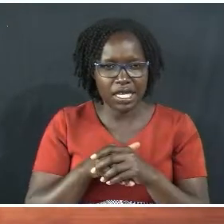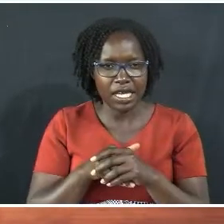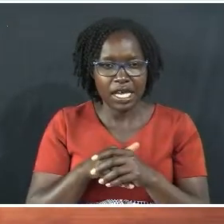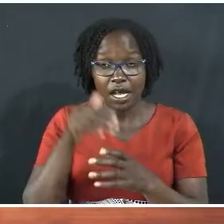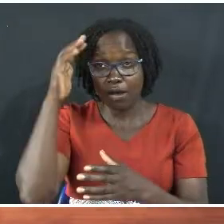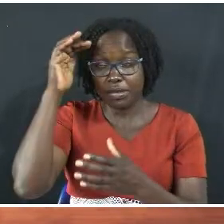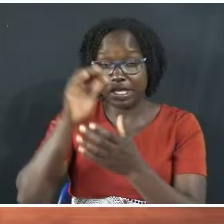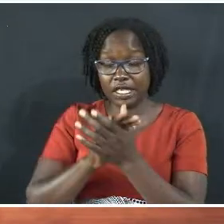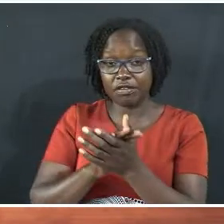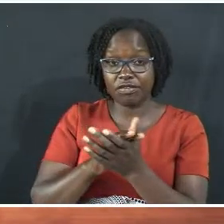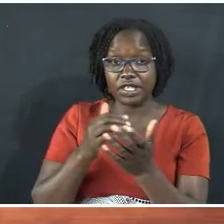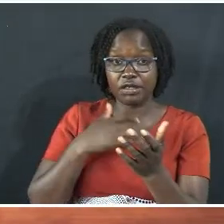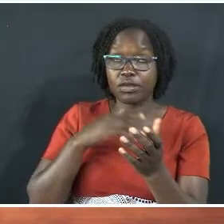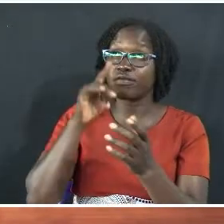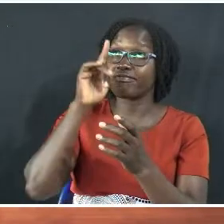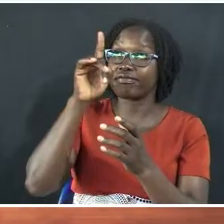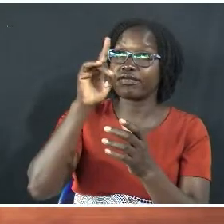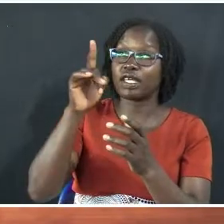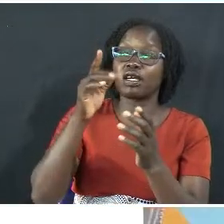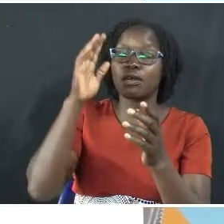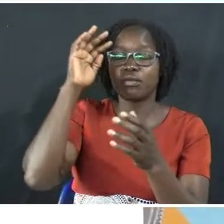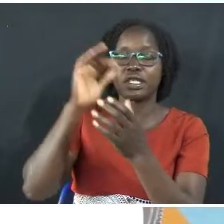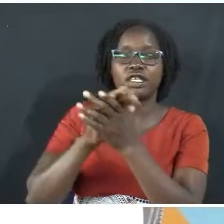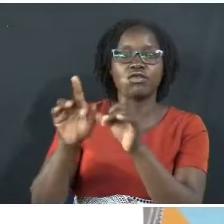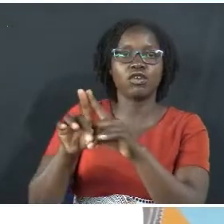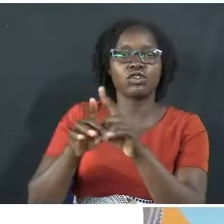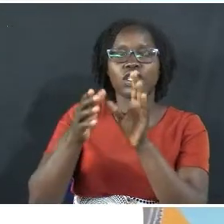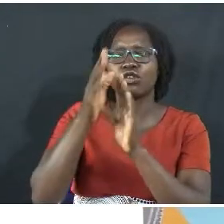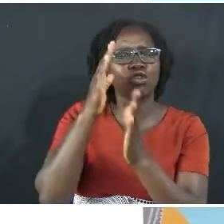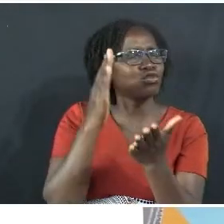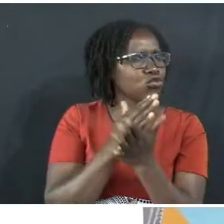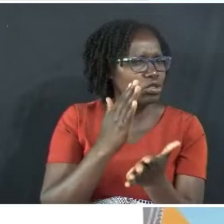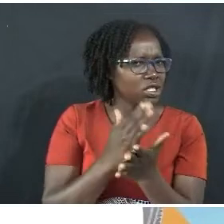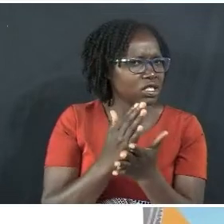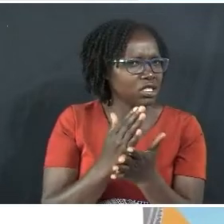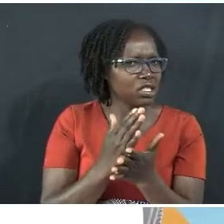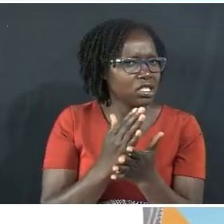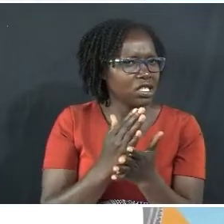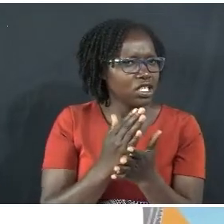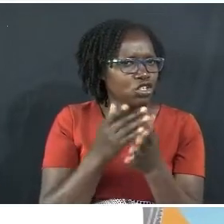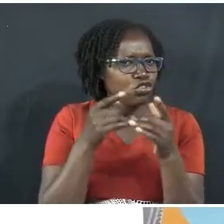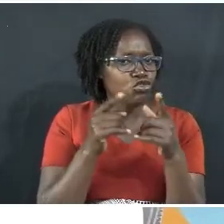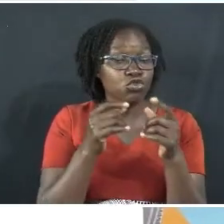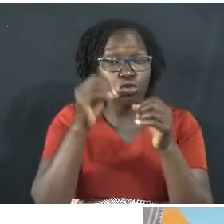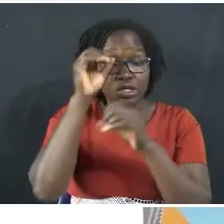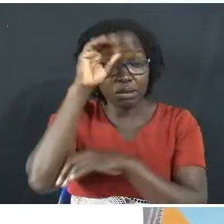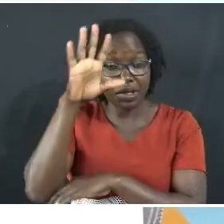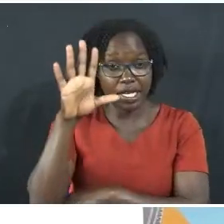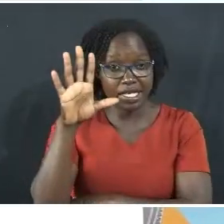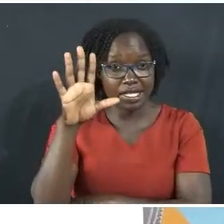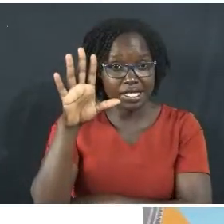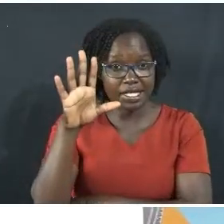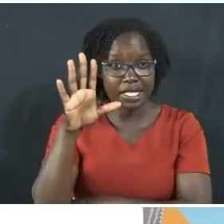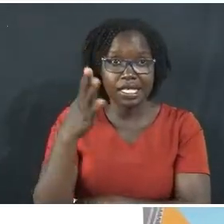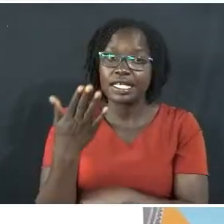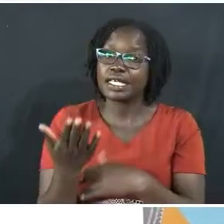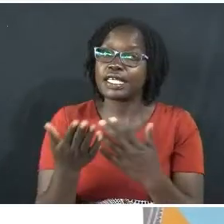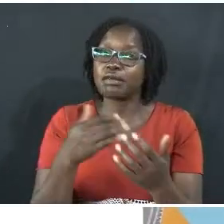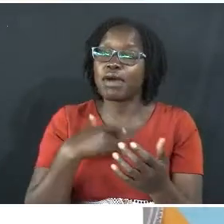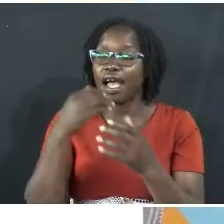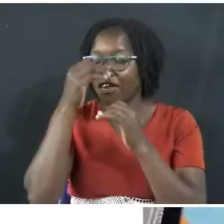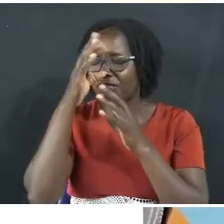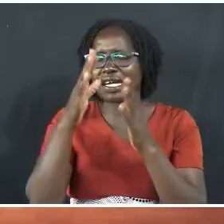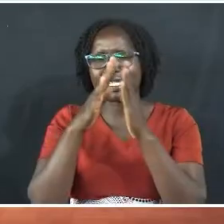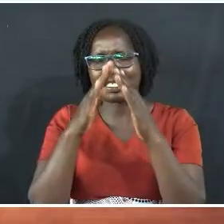Believe in me, believe also in God." Actually, to your surprise, "In my Father's